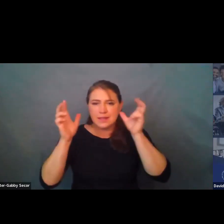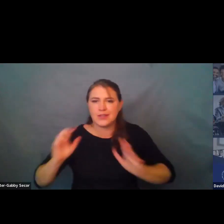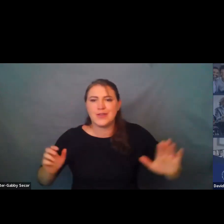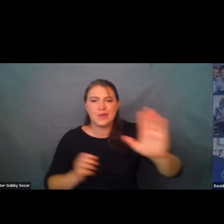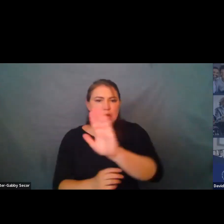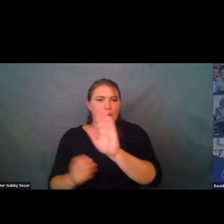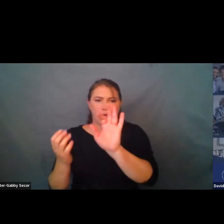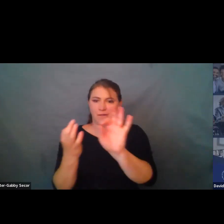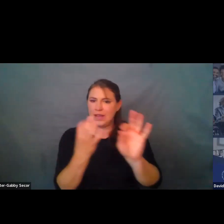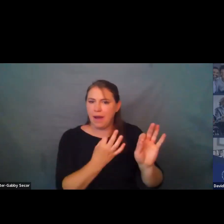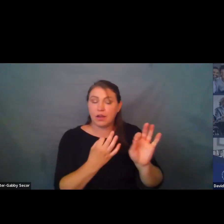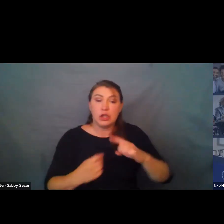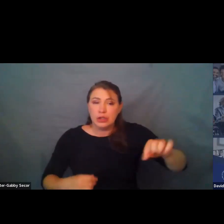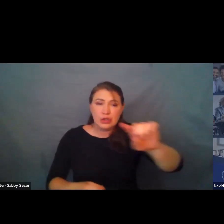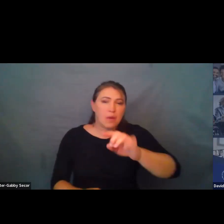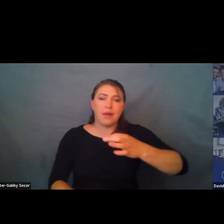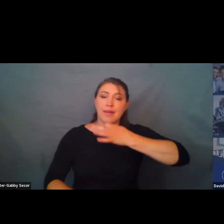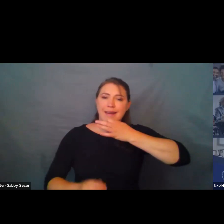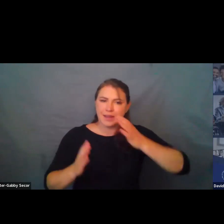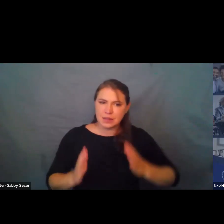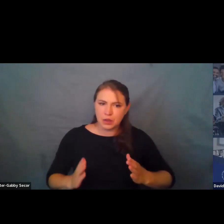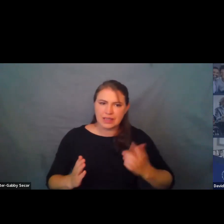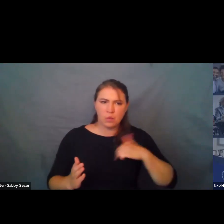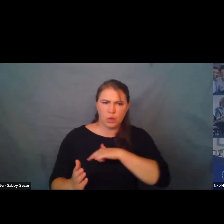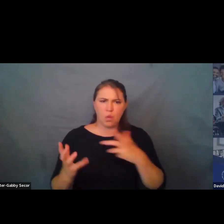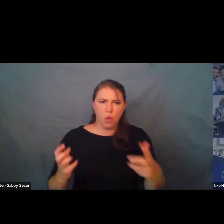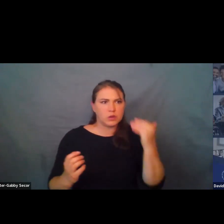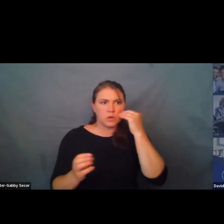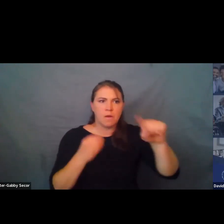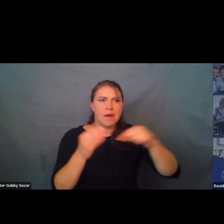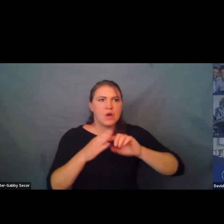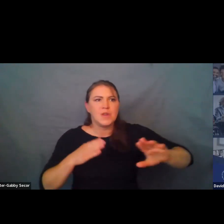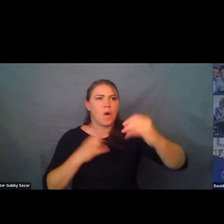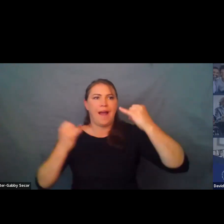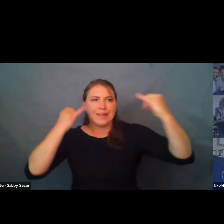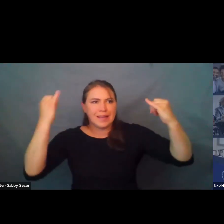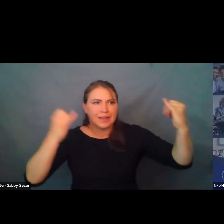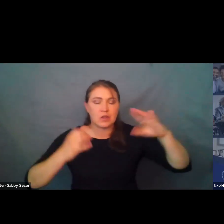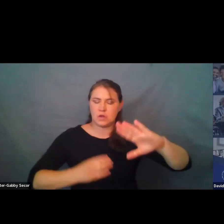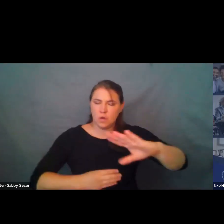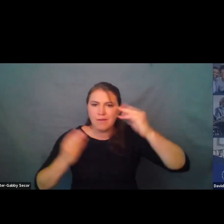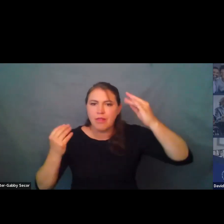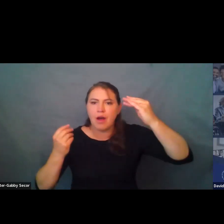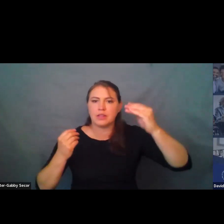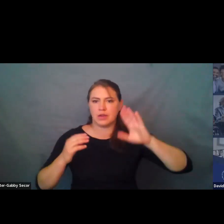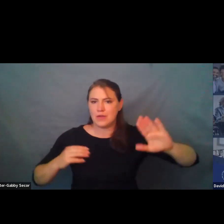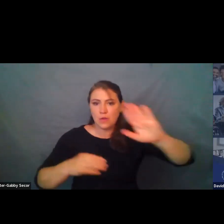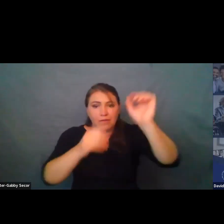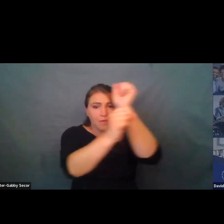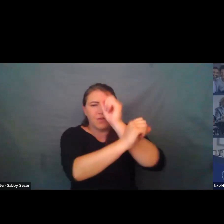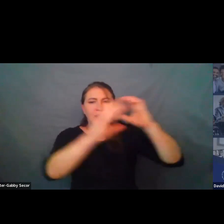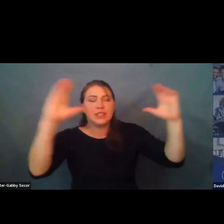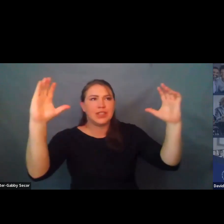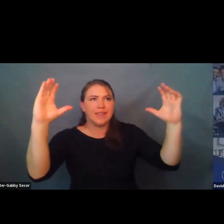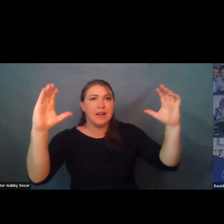our experts, about your ideas, thoughts, and vision to continue to build upon the momentum that so many of us who